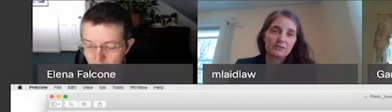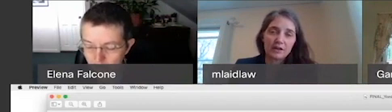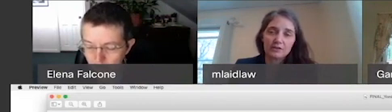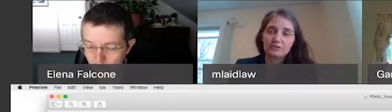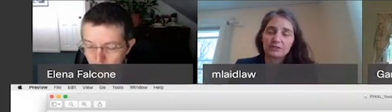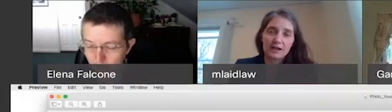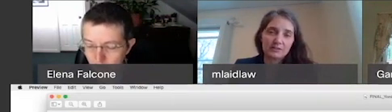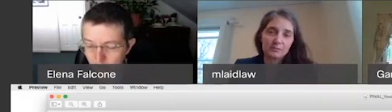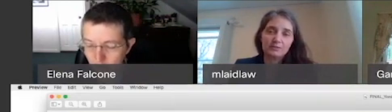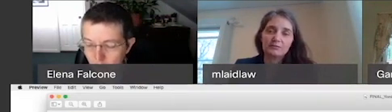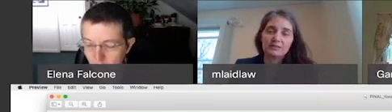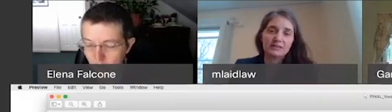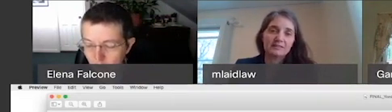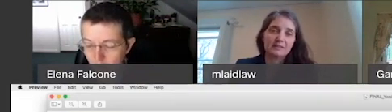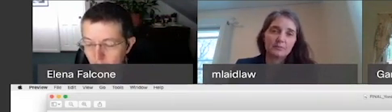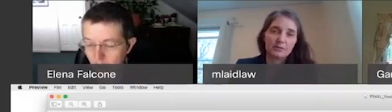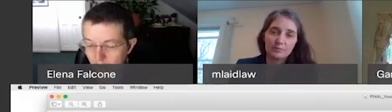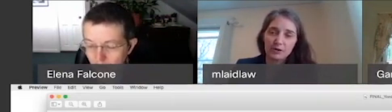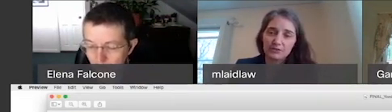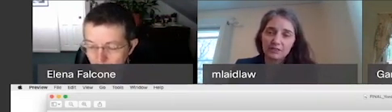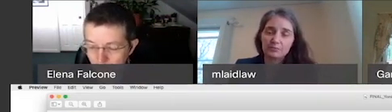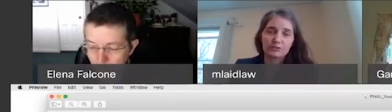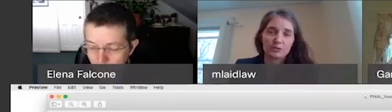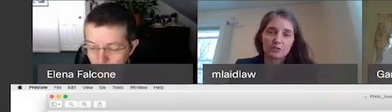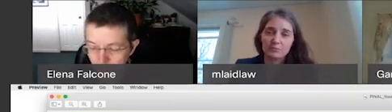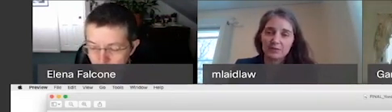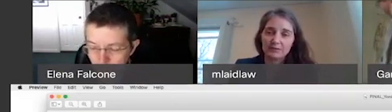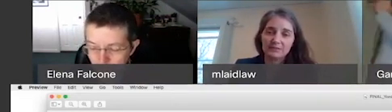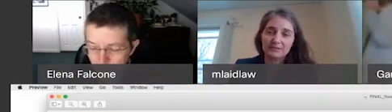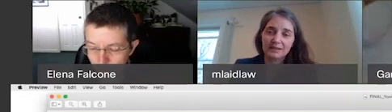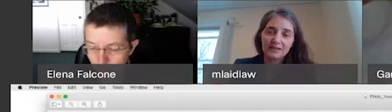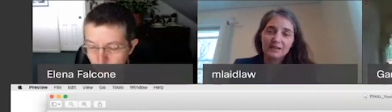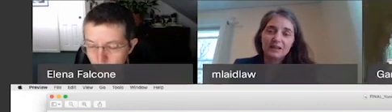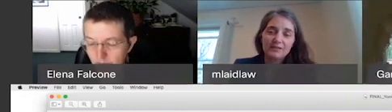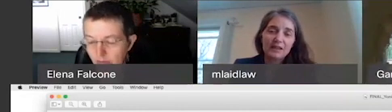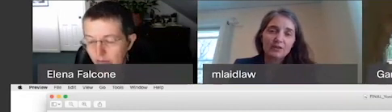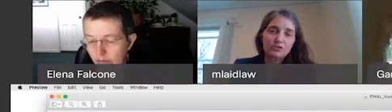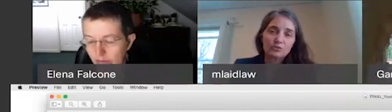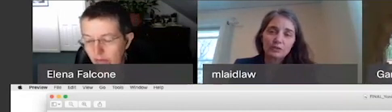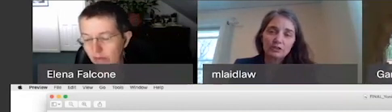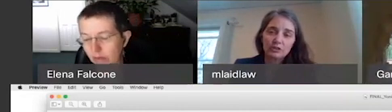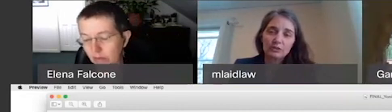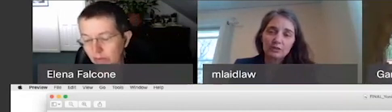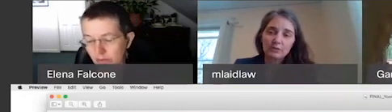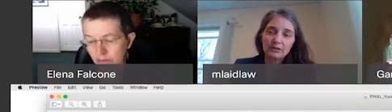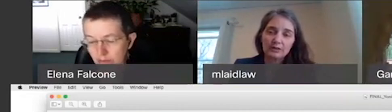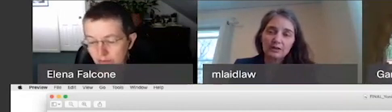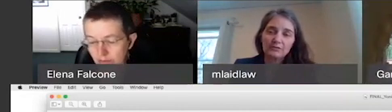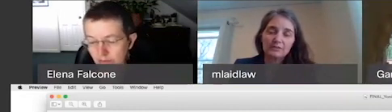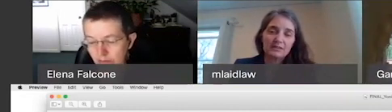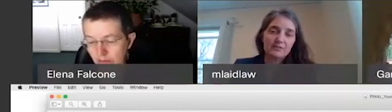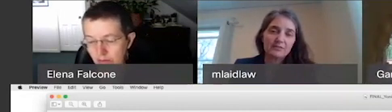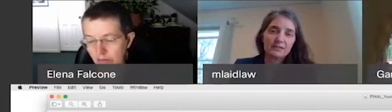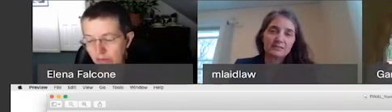covers doctors and hospitals visits and with Part D prescription benefits. And they are truly acutely aware of